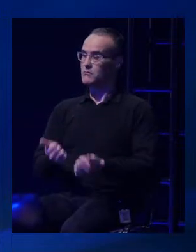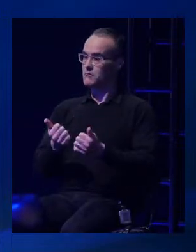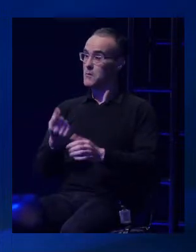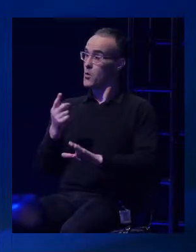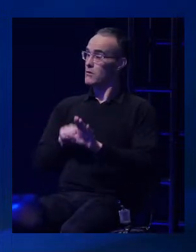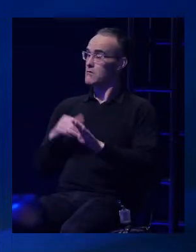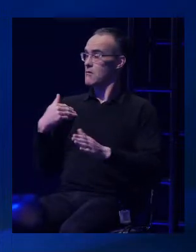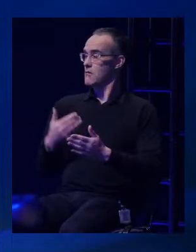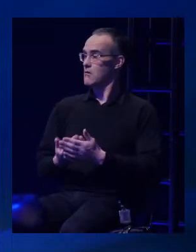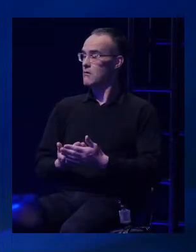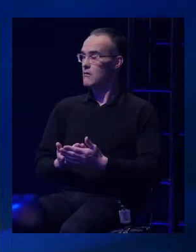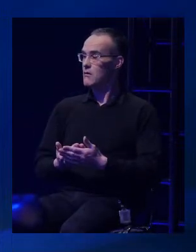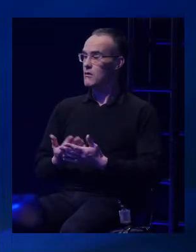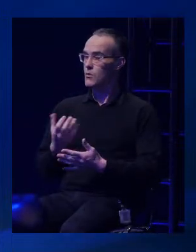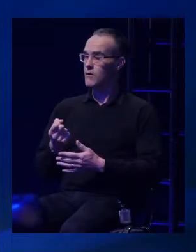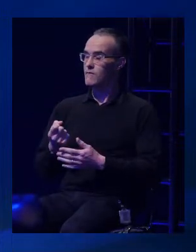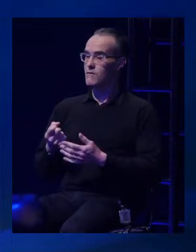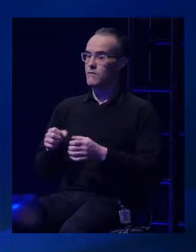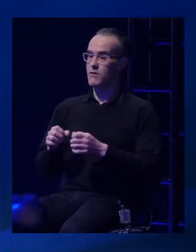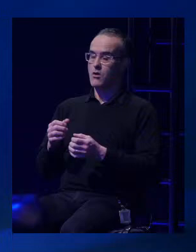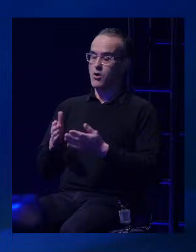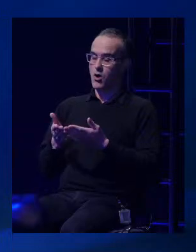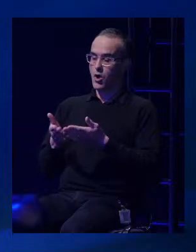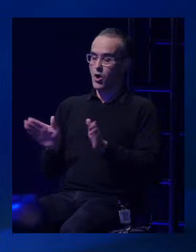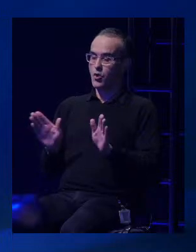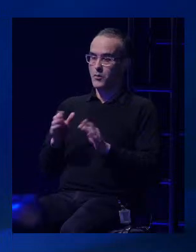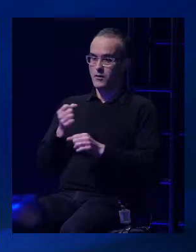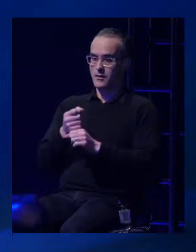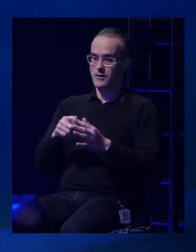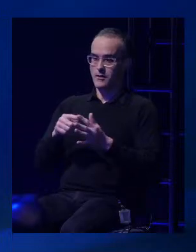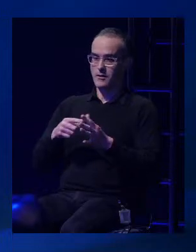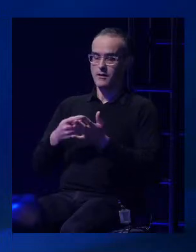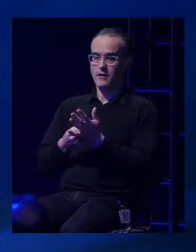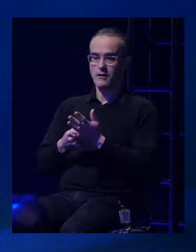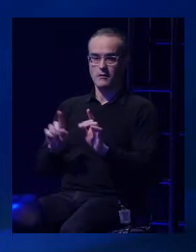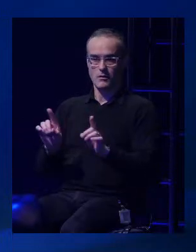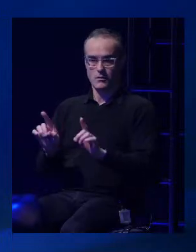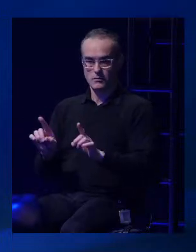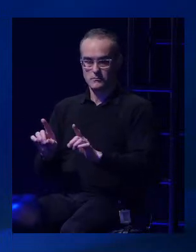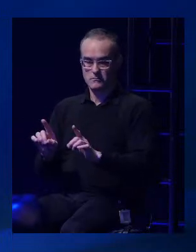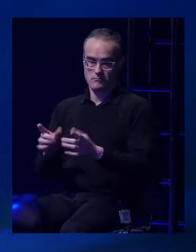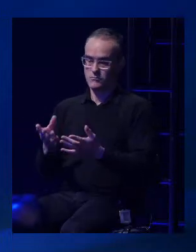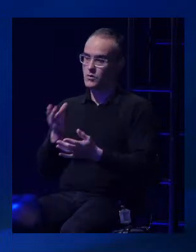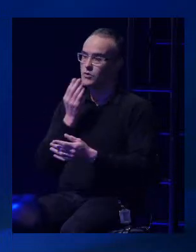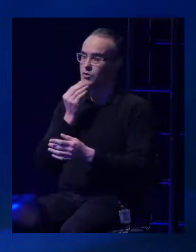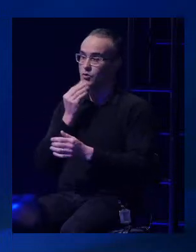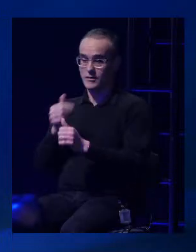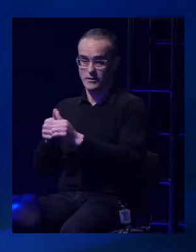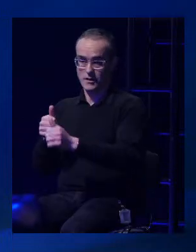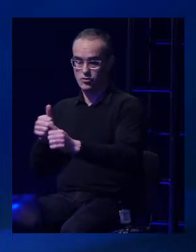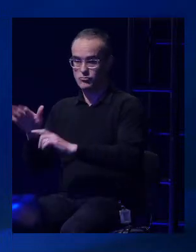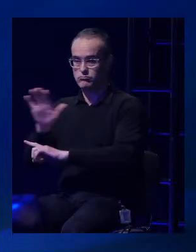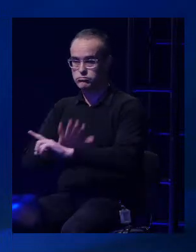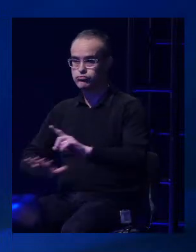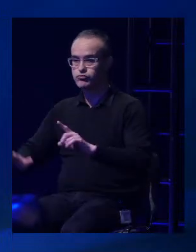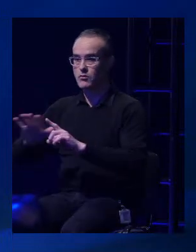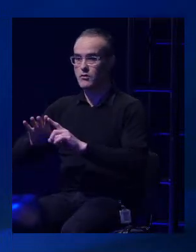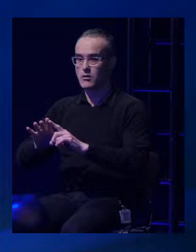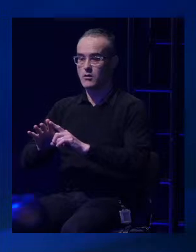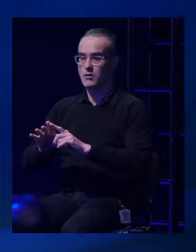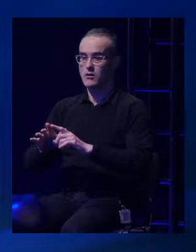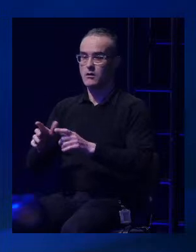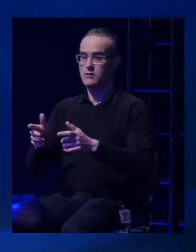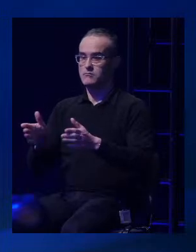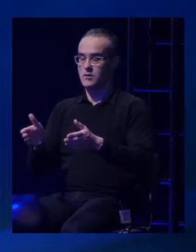year ColorBox Open Gear. So Open Gear is a standard used by the industry to make a device into a